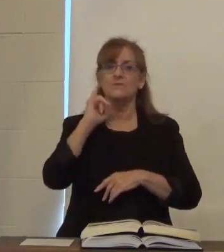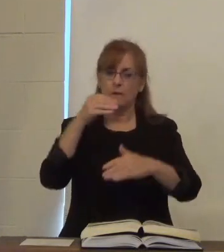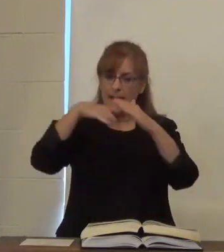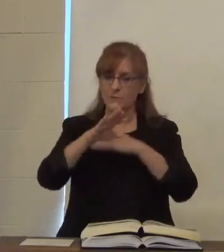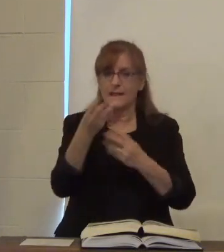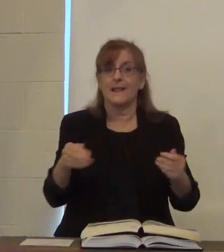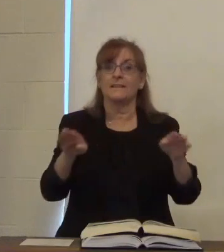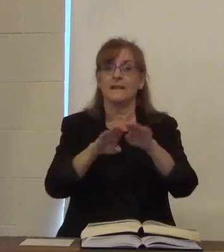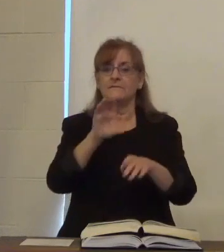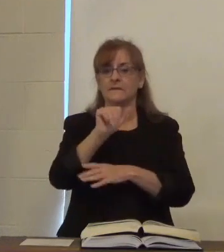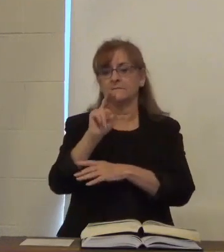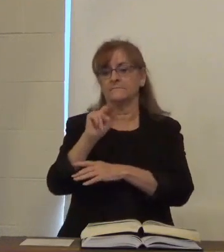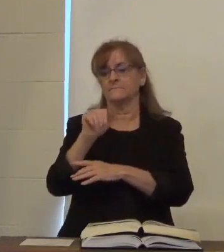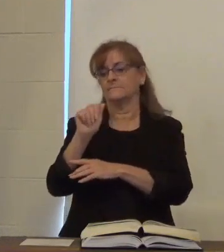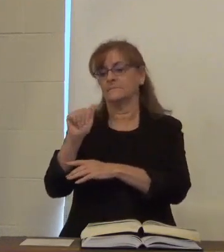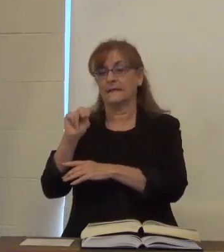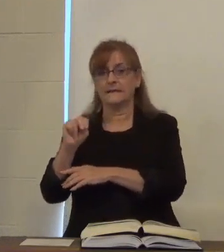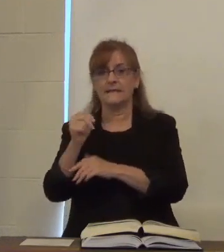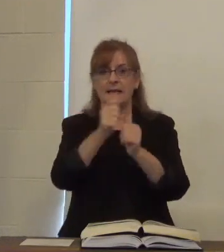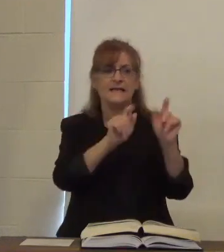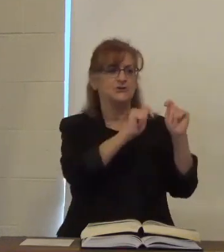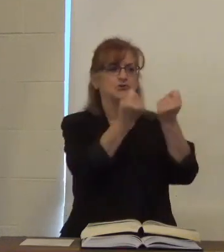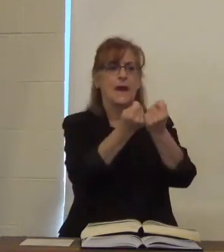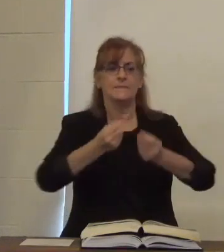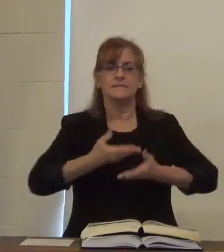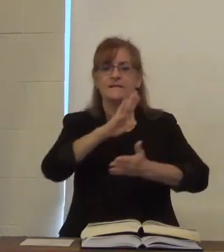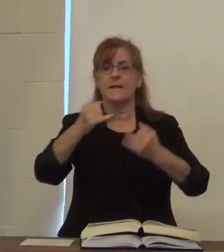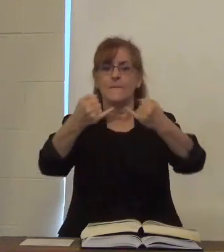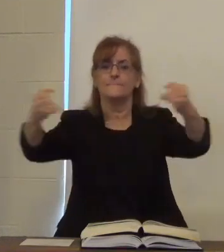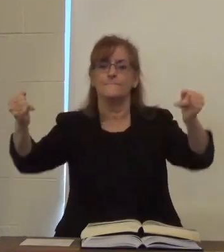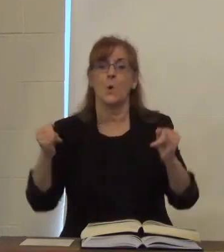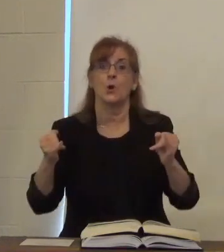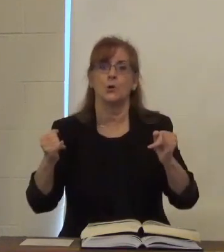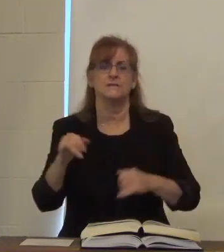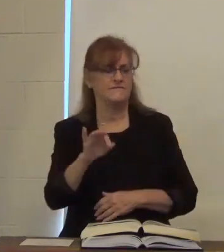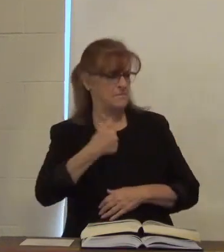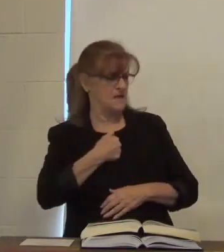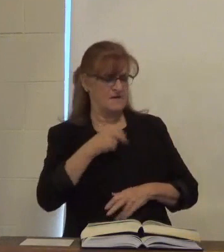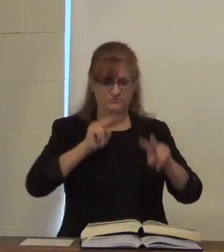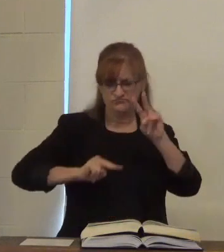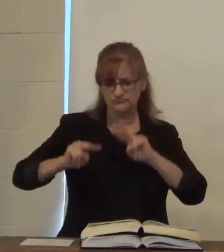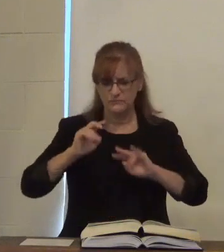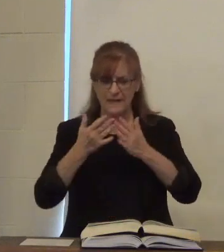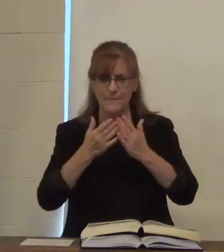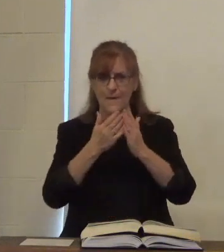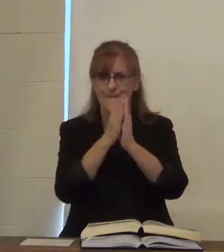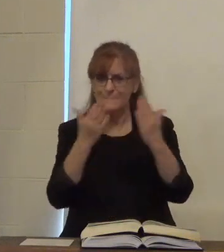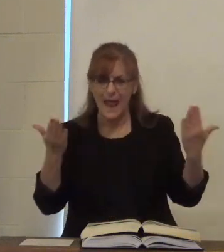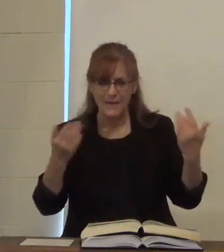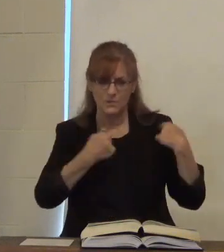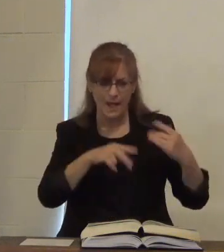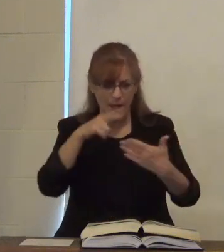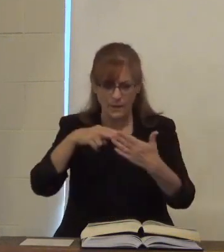the land of Canaan, and each tribe is being assigned their borders. I find myself looking at Bible maps as I read.